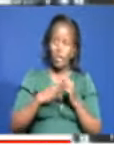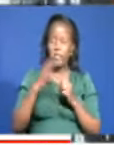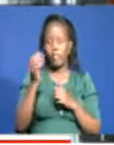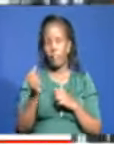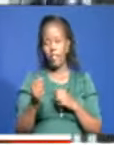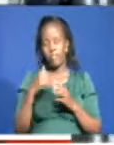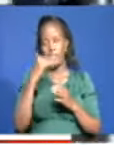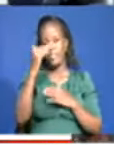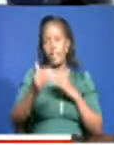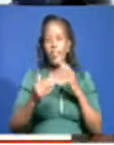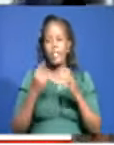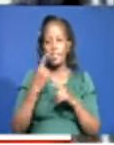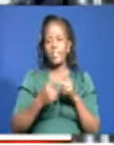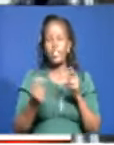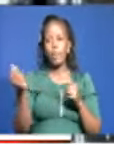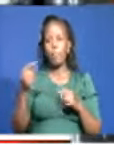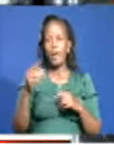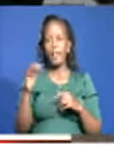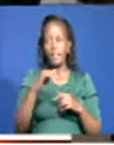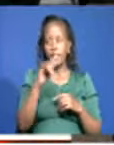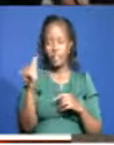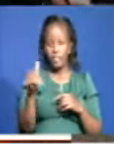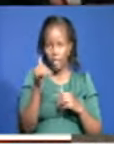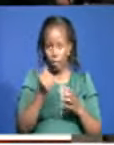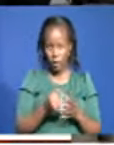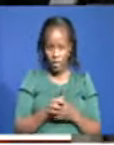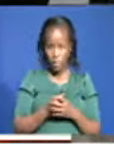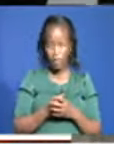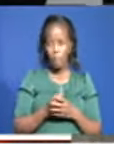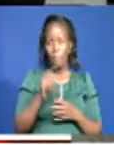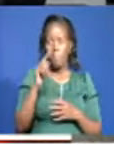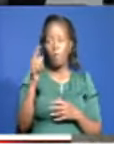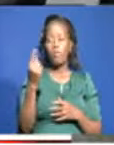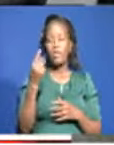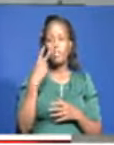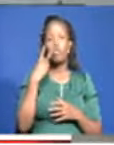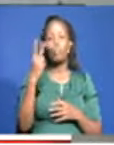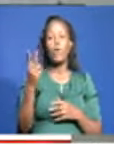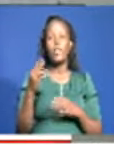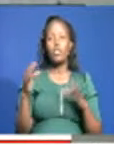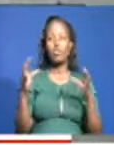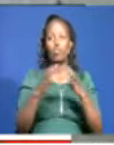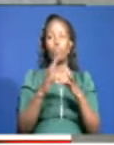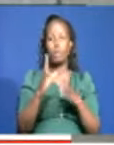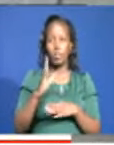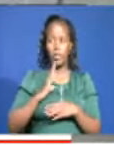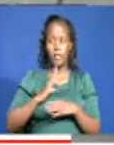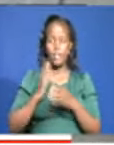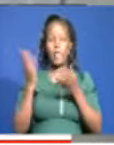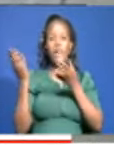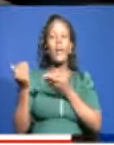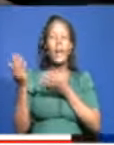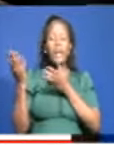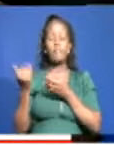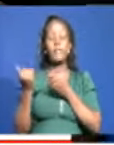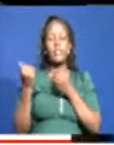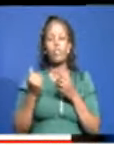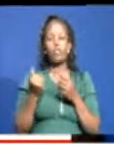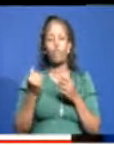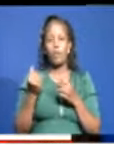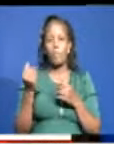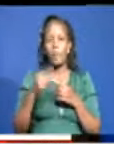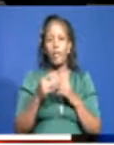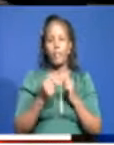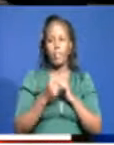2023. The first drawdown of 2,000 security forces is expected on the 31st of December 2022.